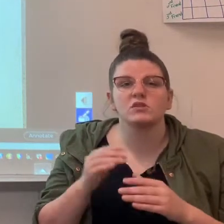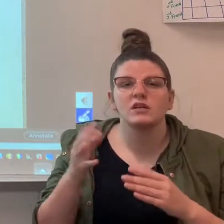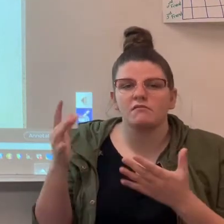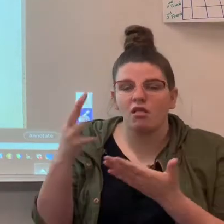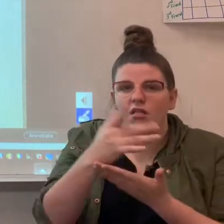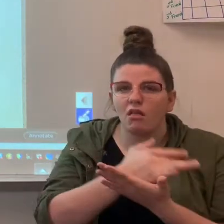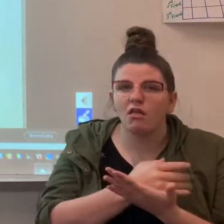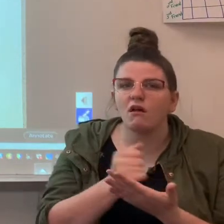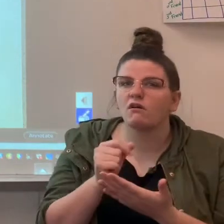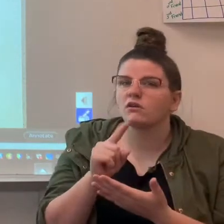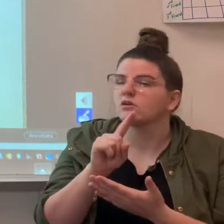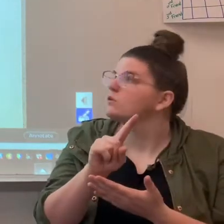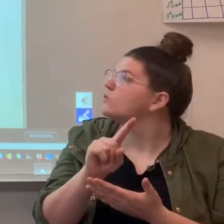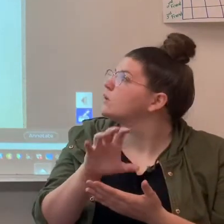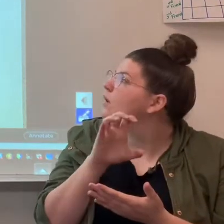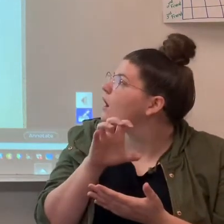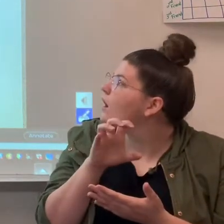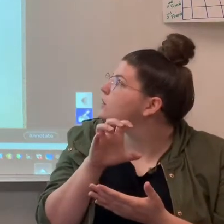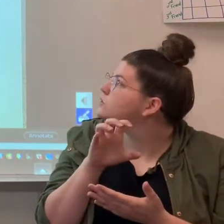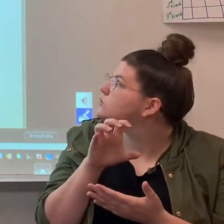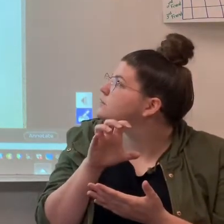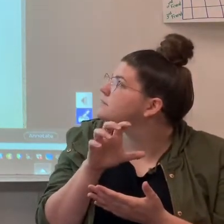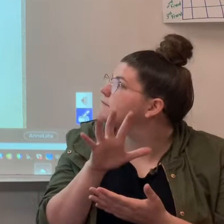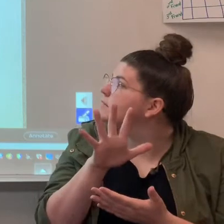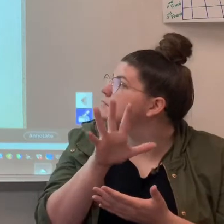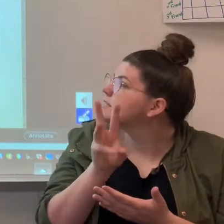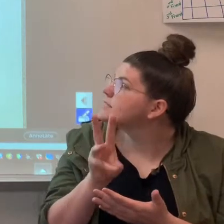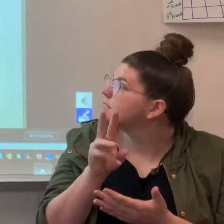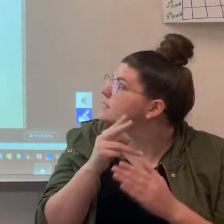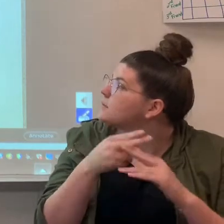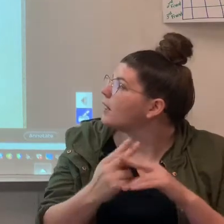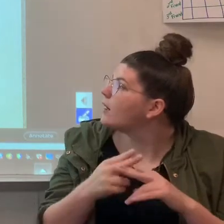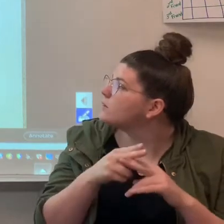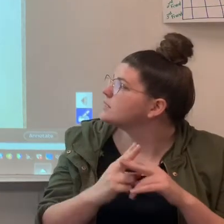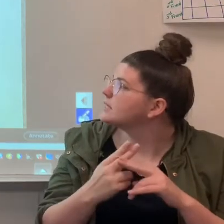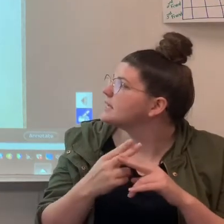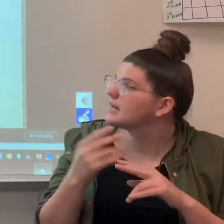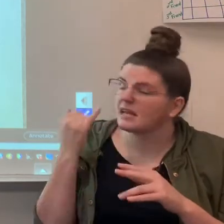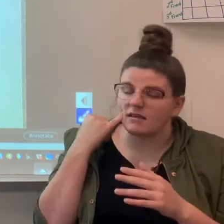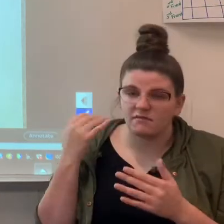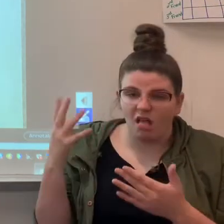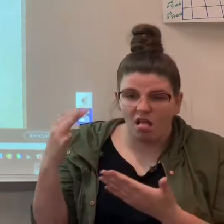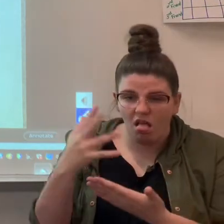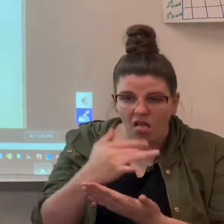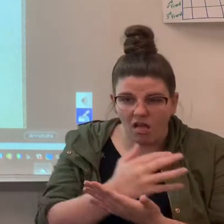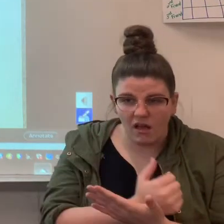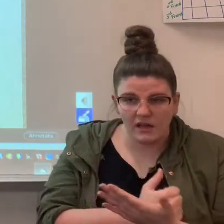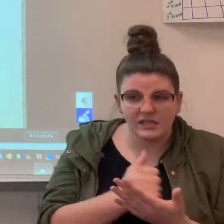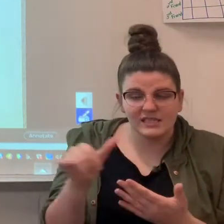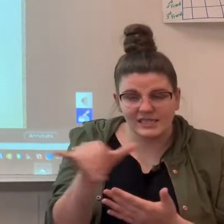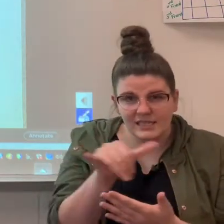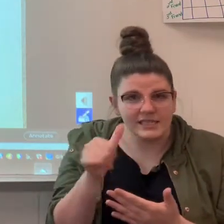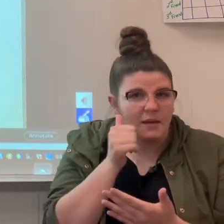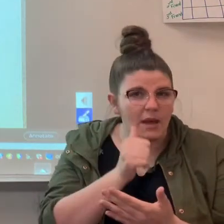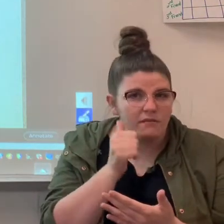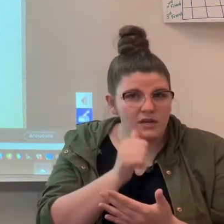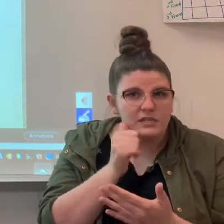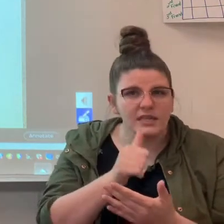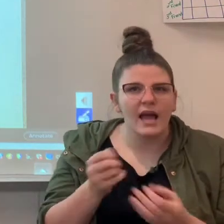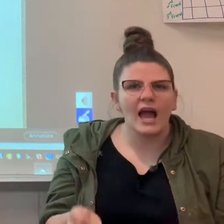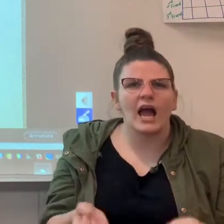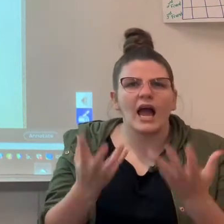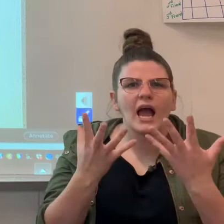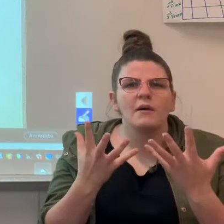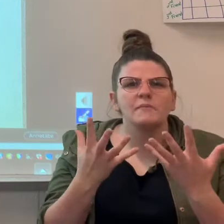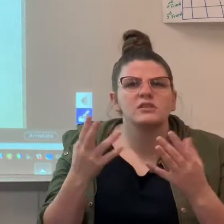they harvested the same amount each day, how many pounds of tomato did they harvest each day? So we have a total